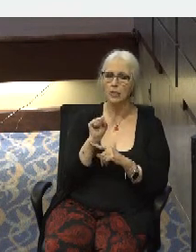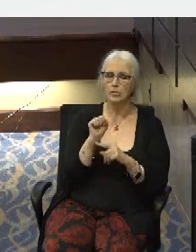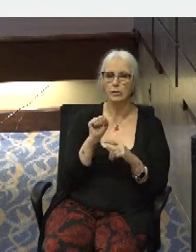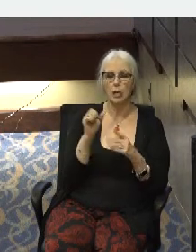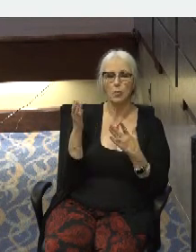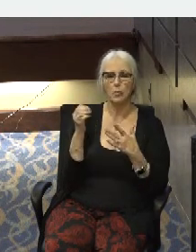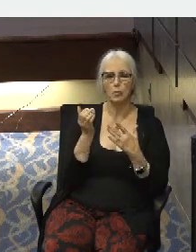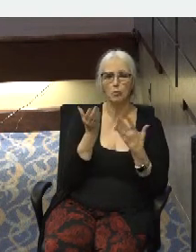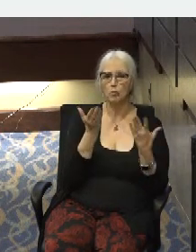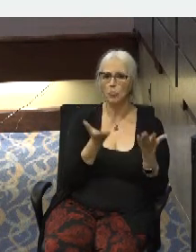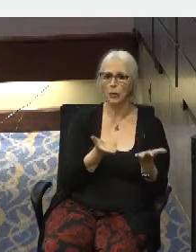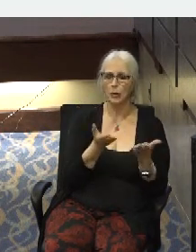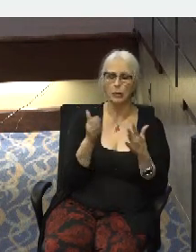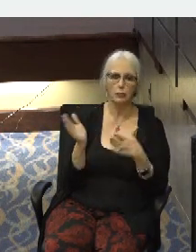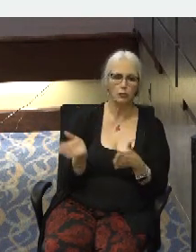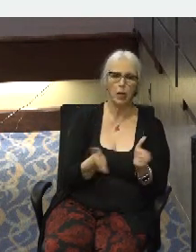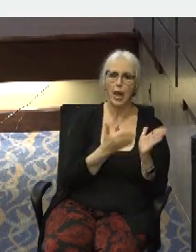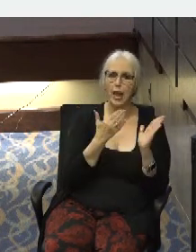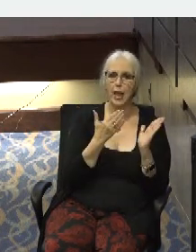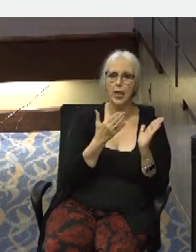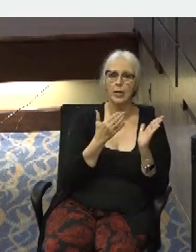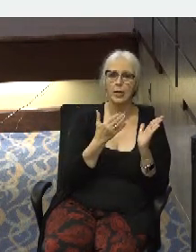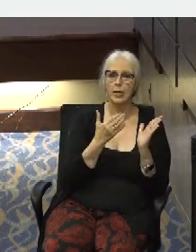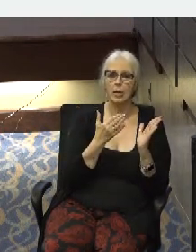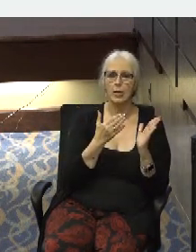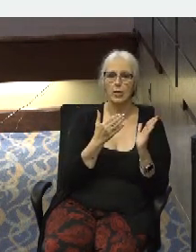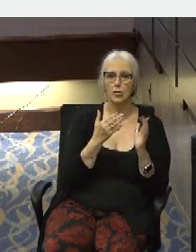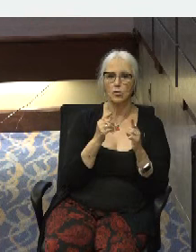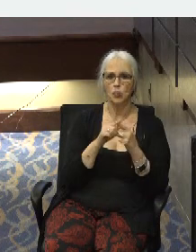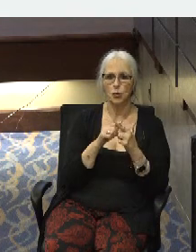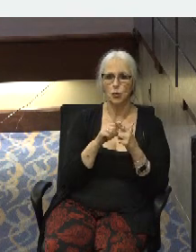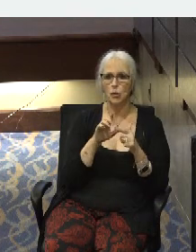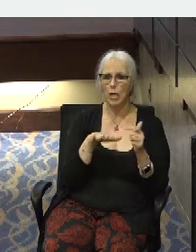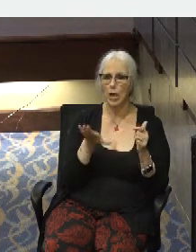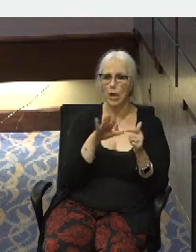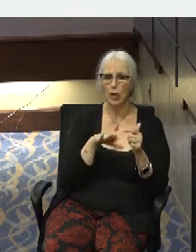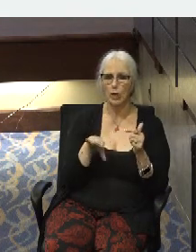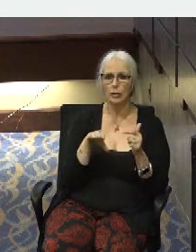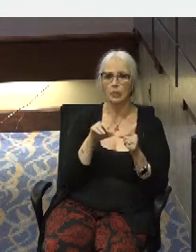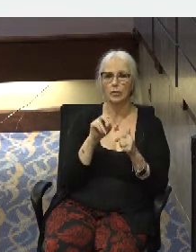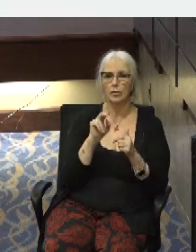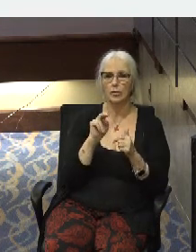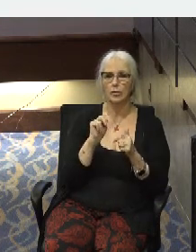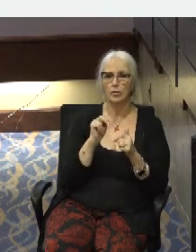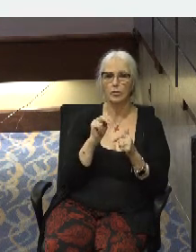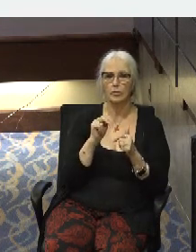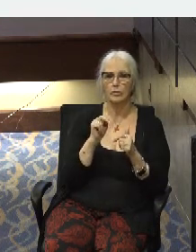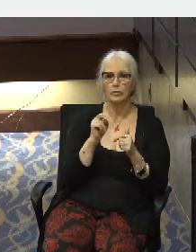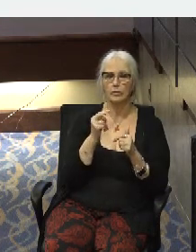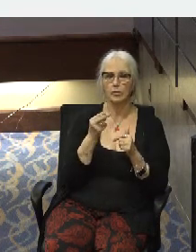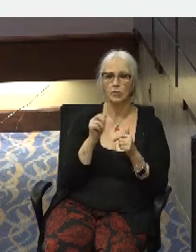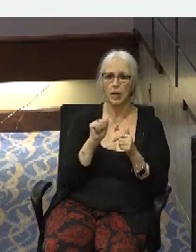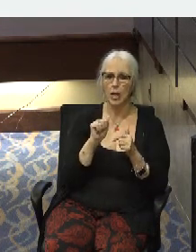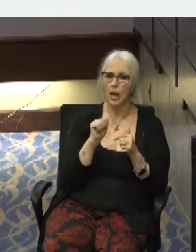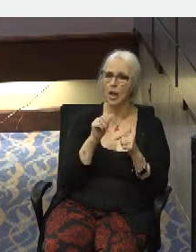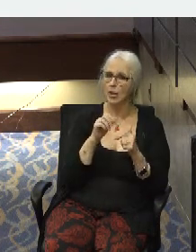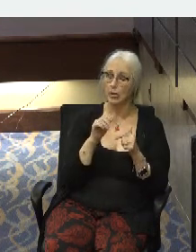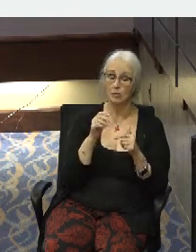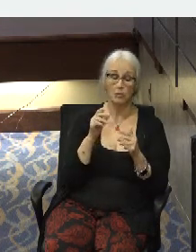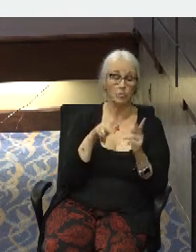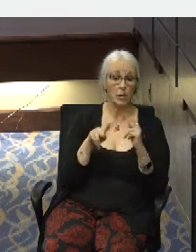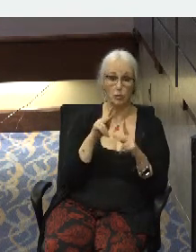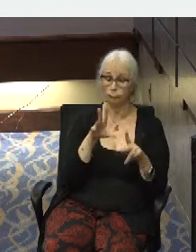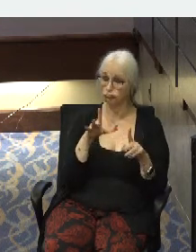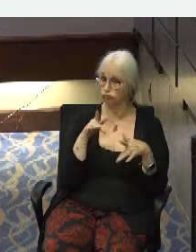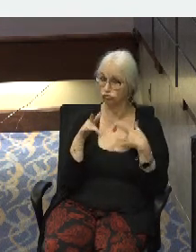plan to the Austin Avenue Neighborhood Association back in June, and it was met with enthusiasm and